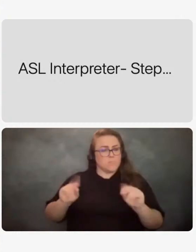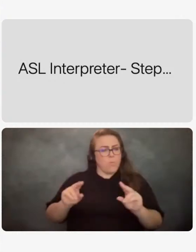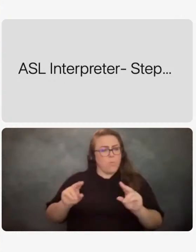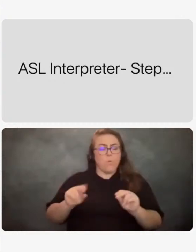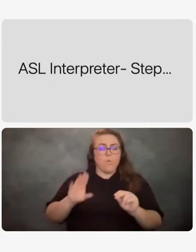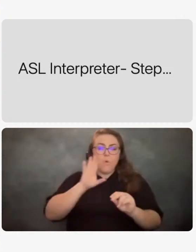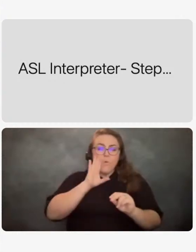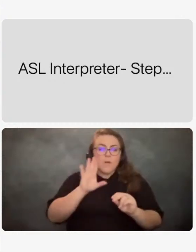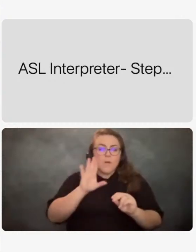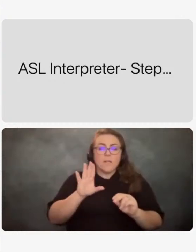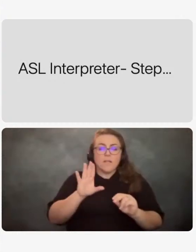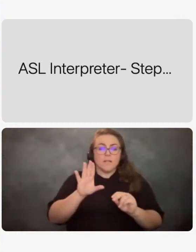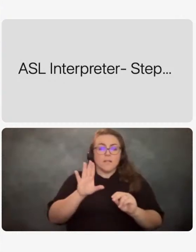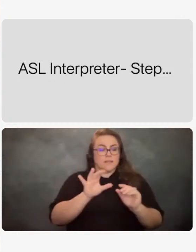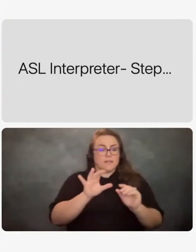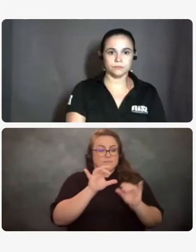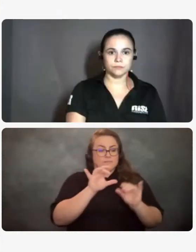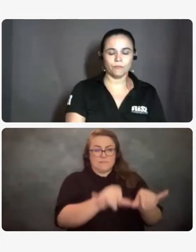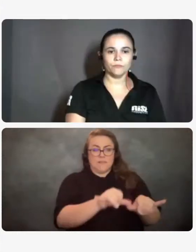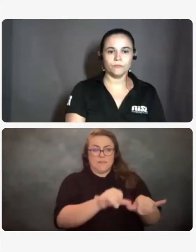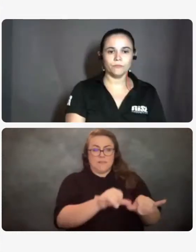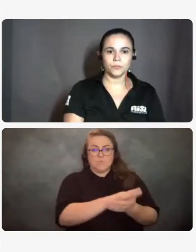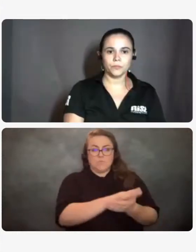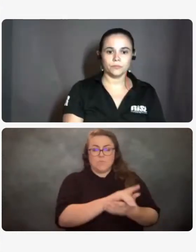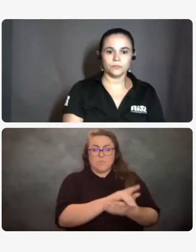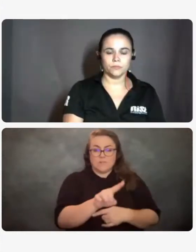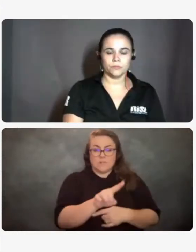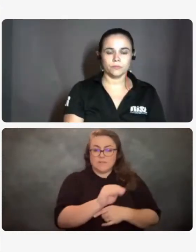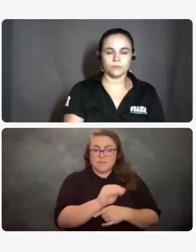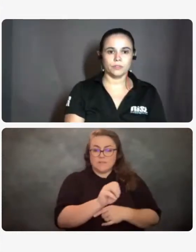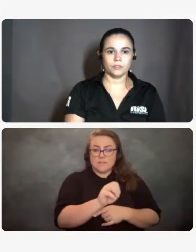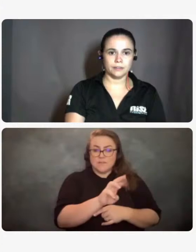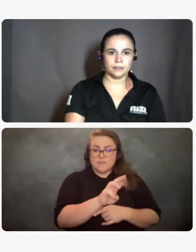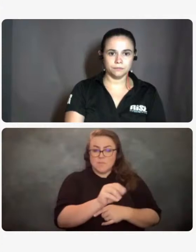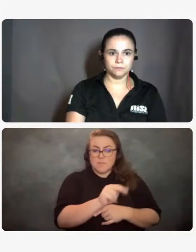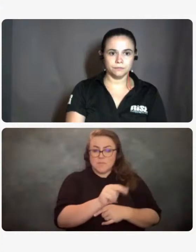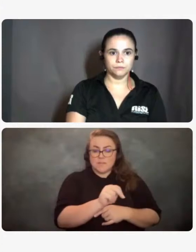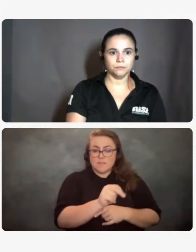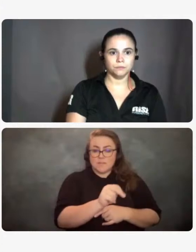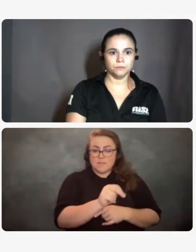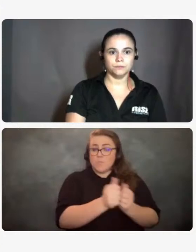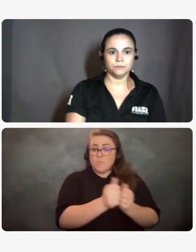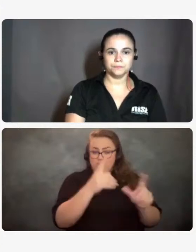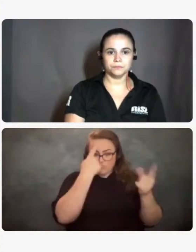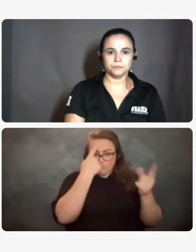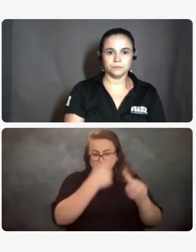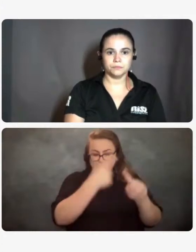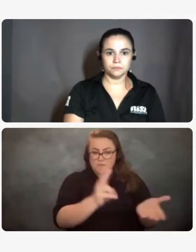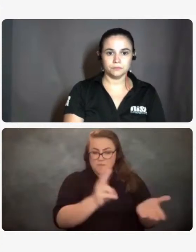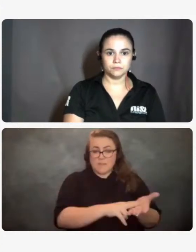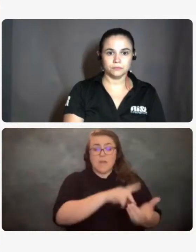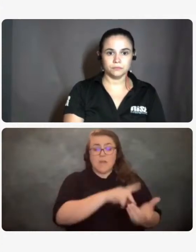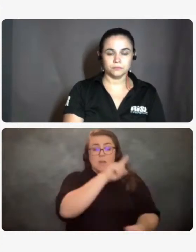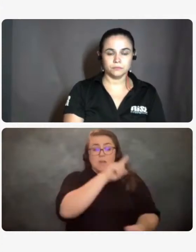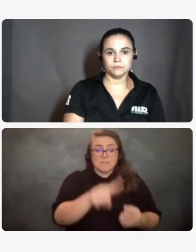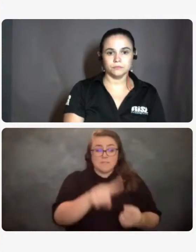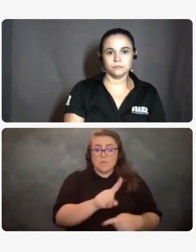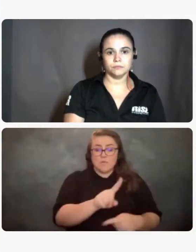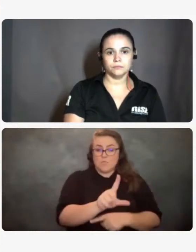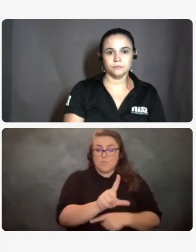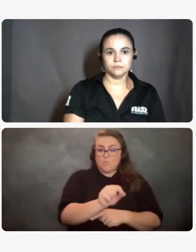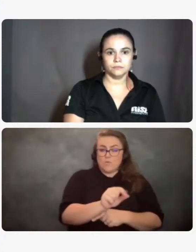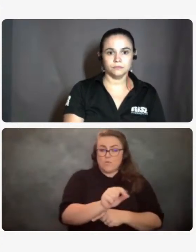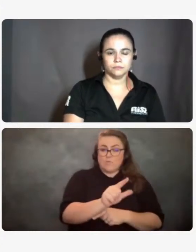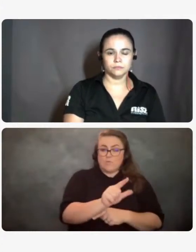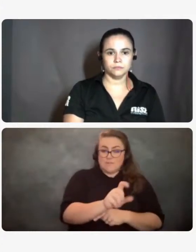Zimmerman under a lease agreement through to the 2026-27 school year, if it's